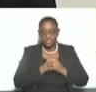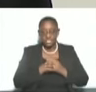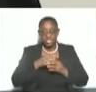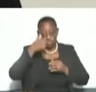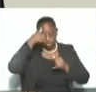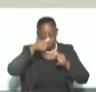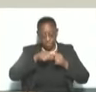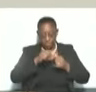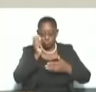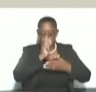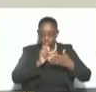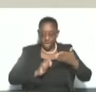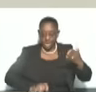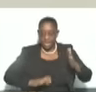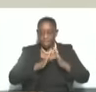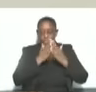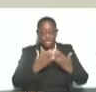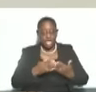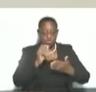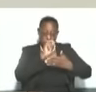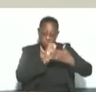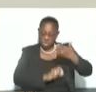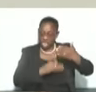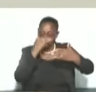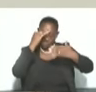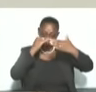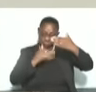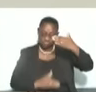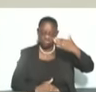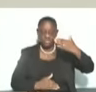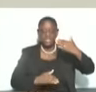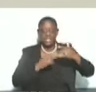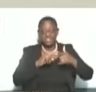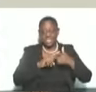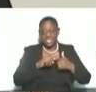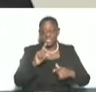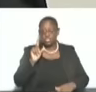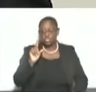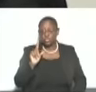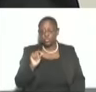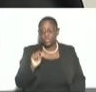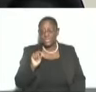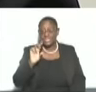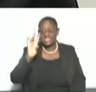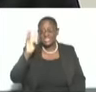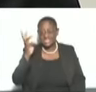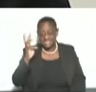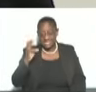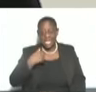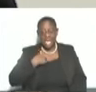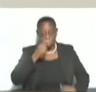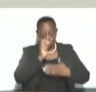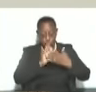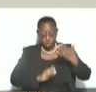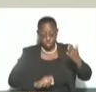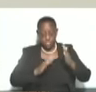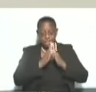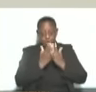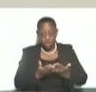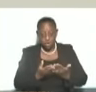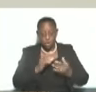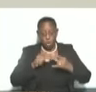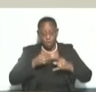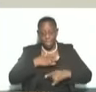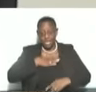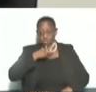I began to write a book. I wrote down everything that happened. And in 2016, I wrote the book. When my